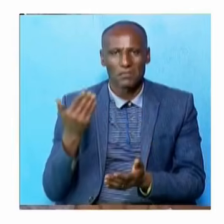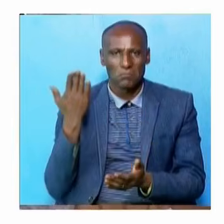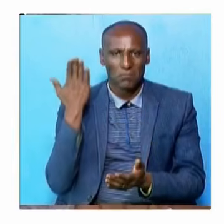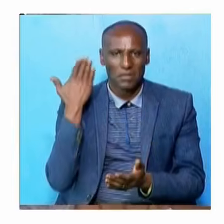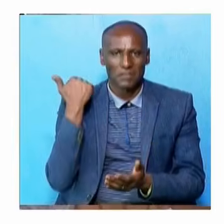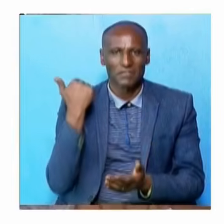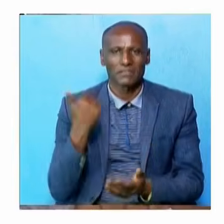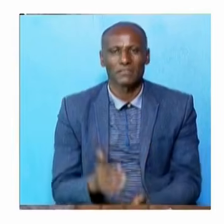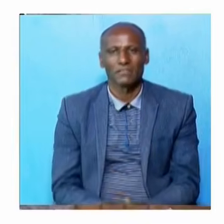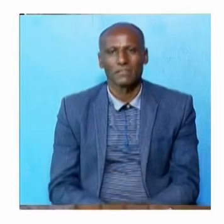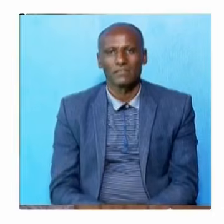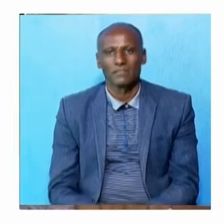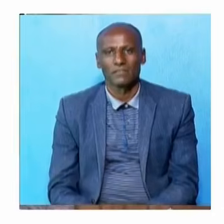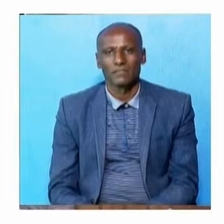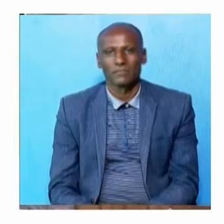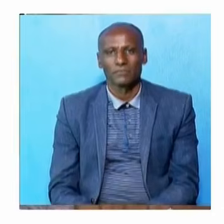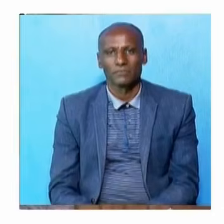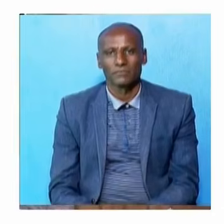past.